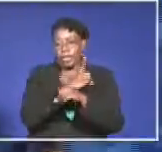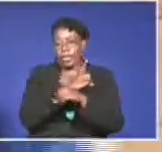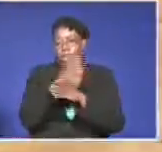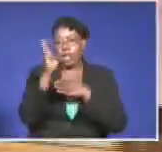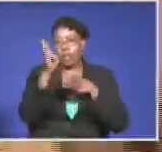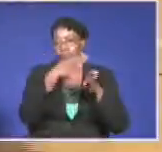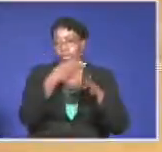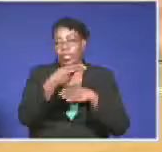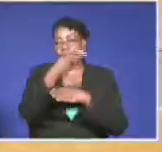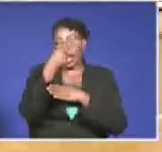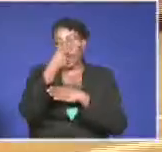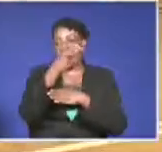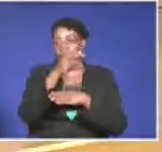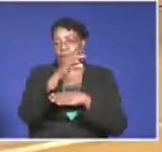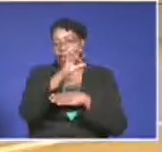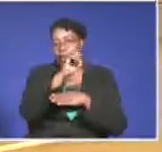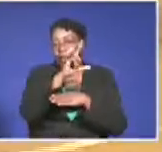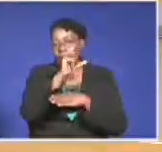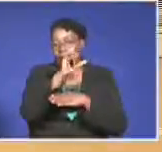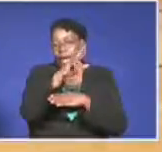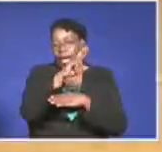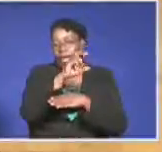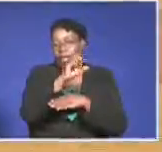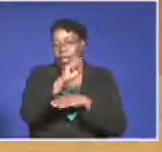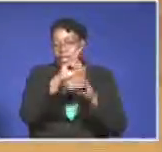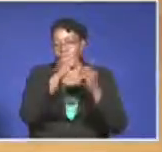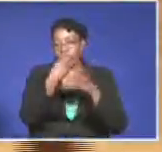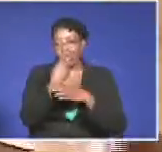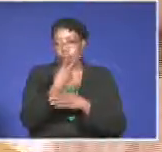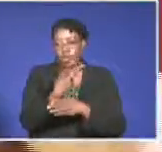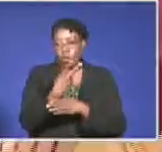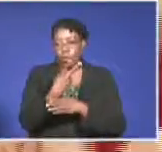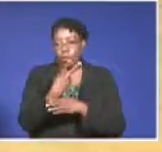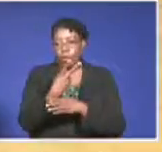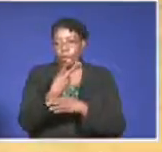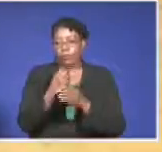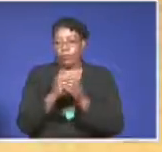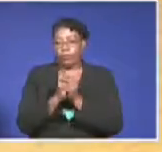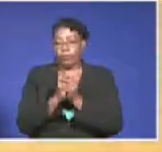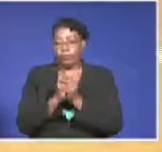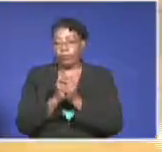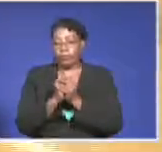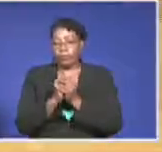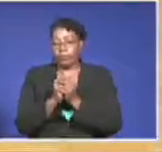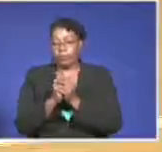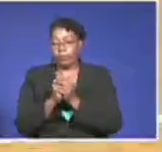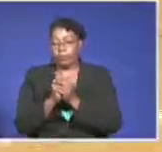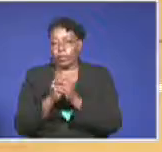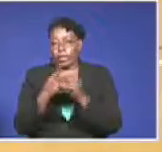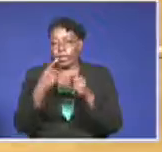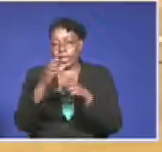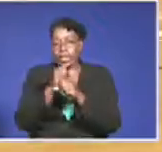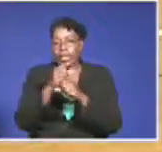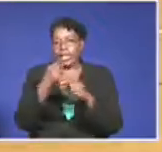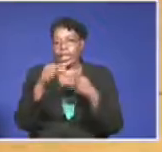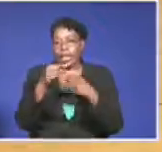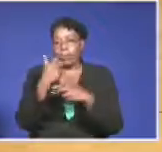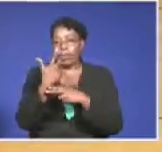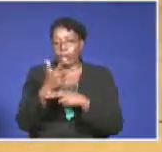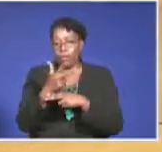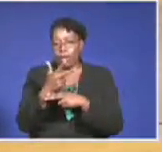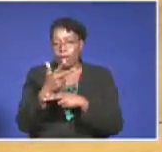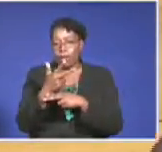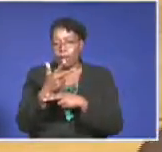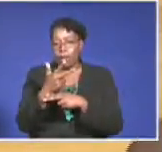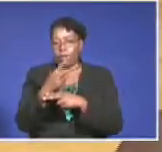Breezes High Flyers now in the driver's seat in Division 2. Breezes has won 2 in a row, taking Game 3 89-77 for